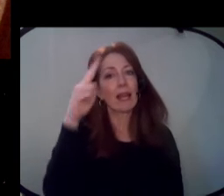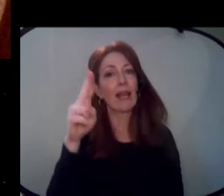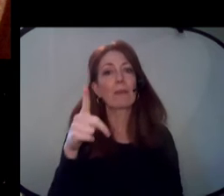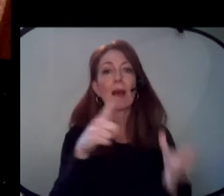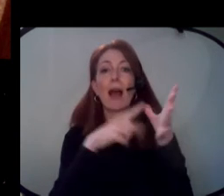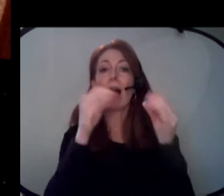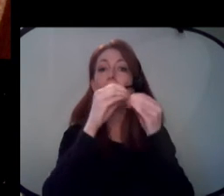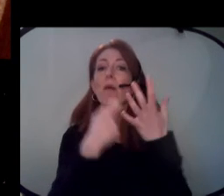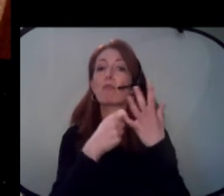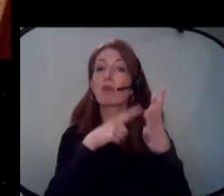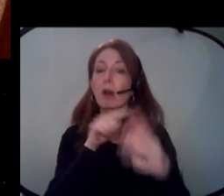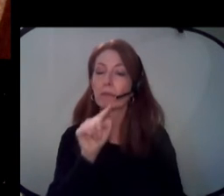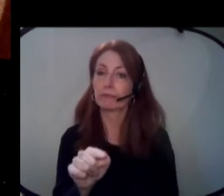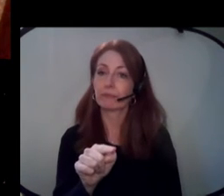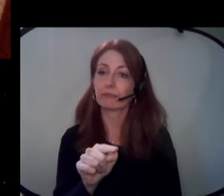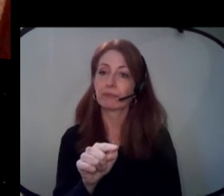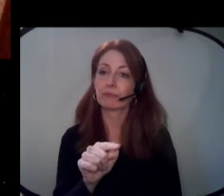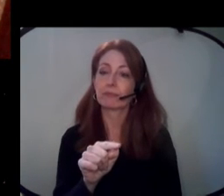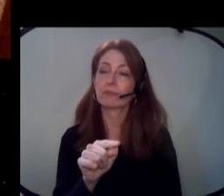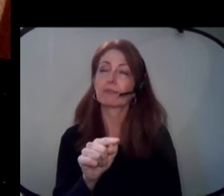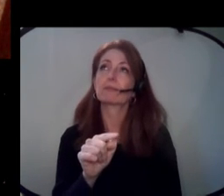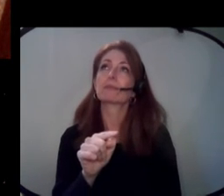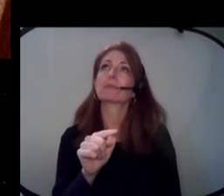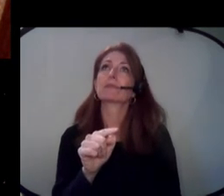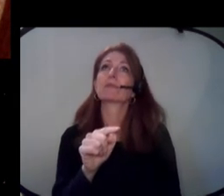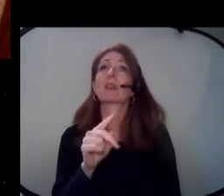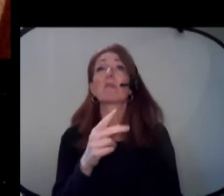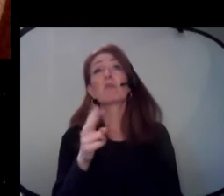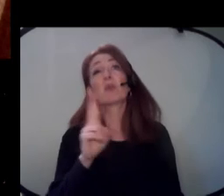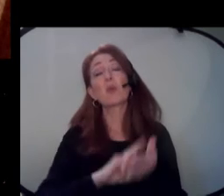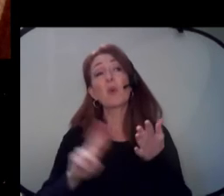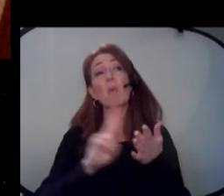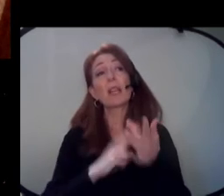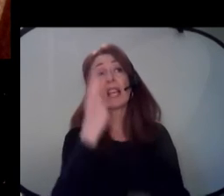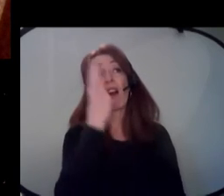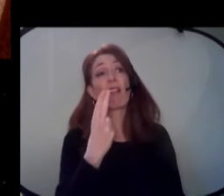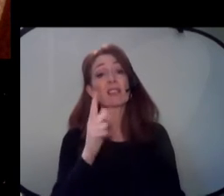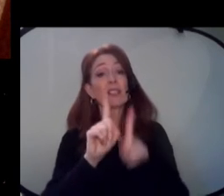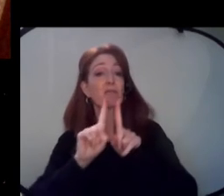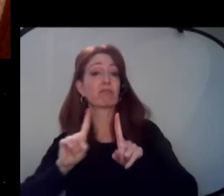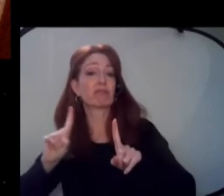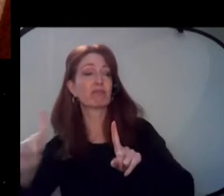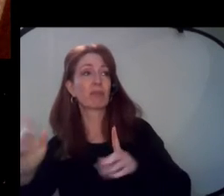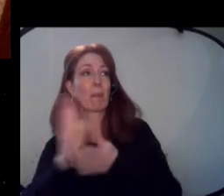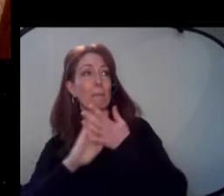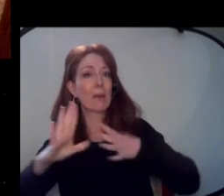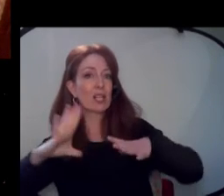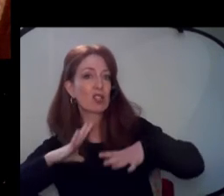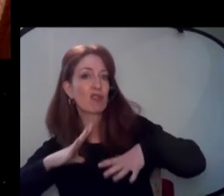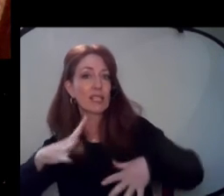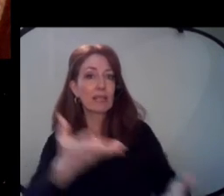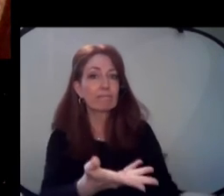and generally artists portray her either sort of off camera, ready to take the head